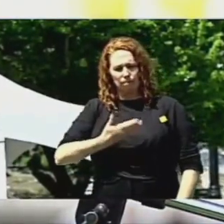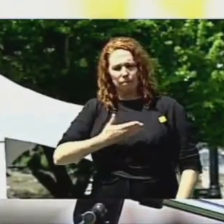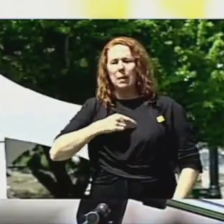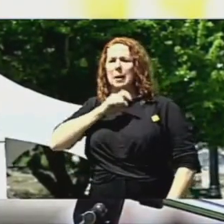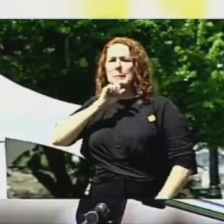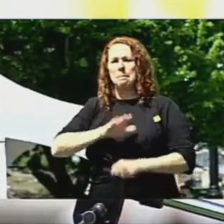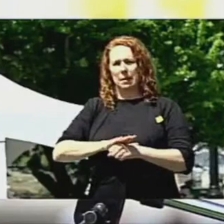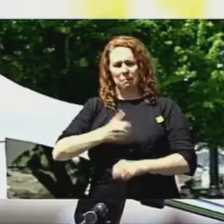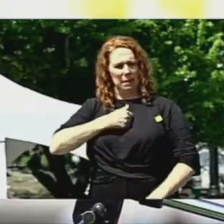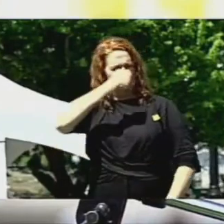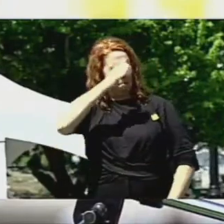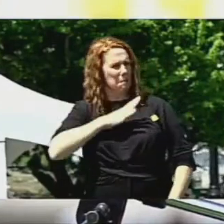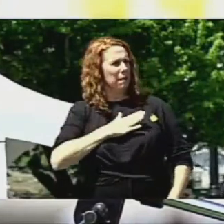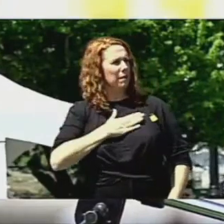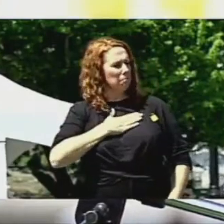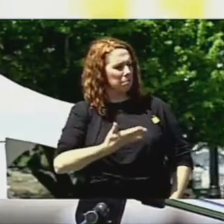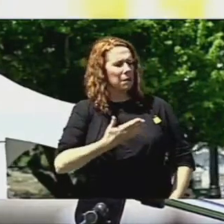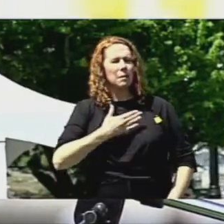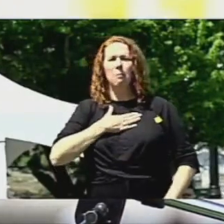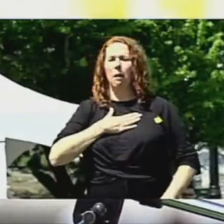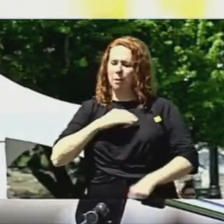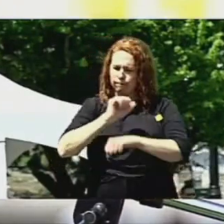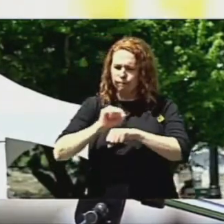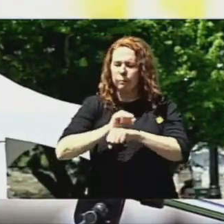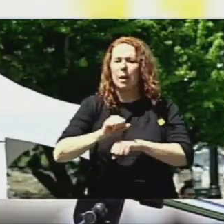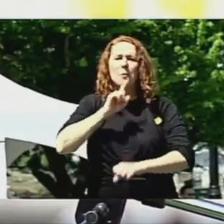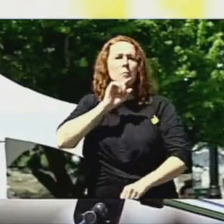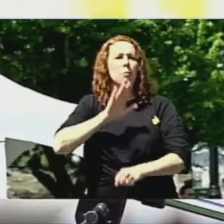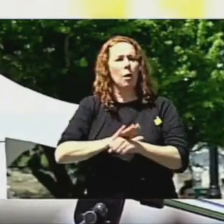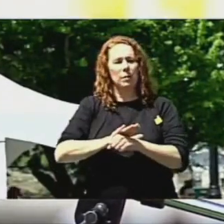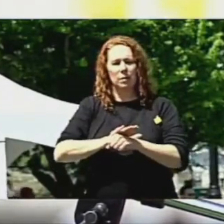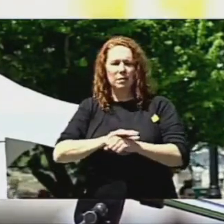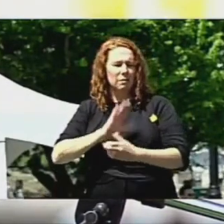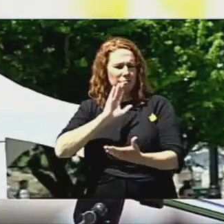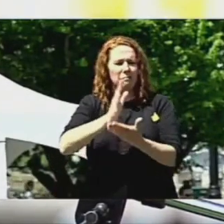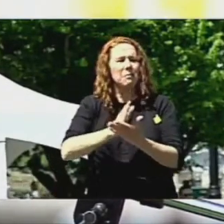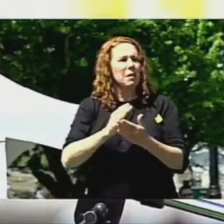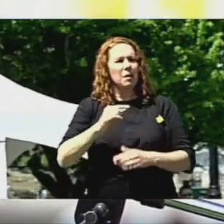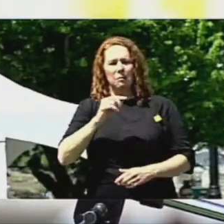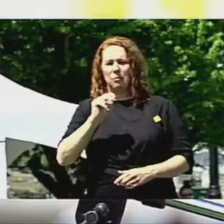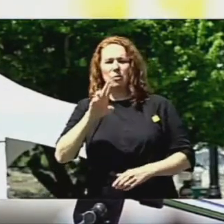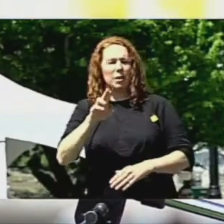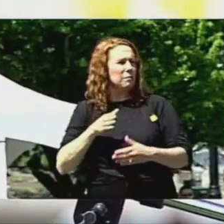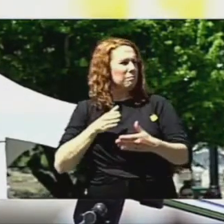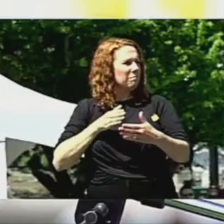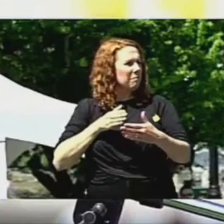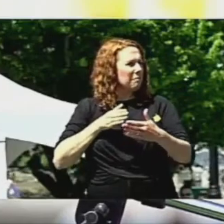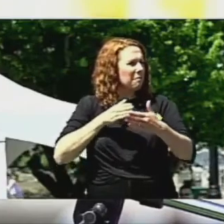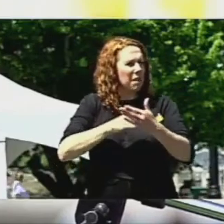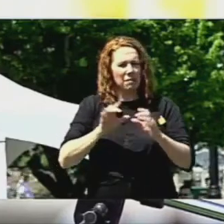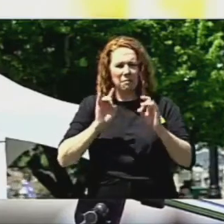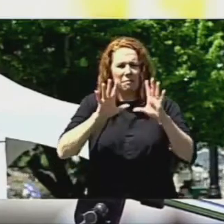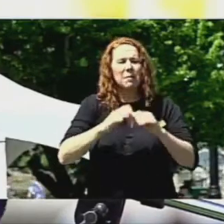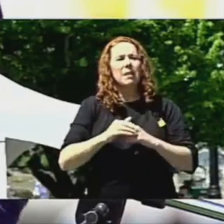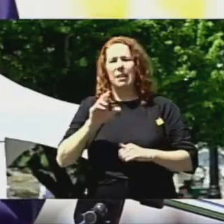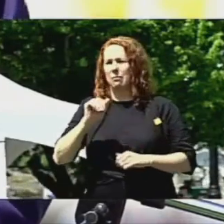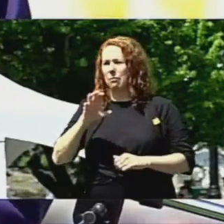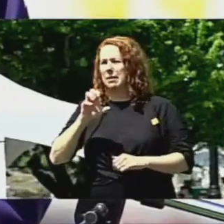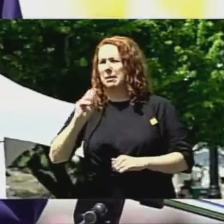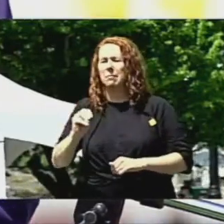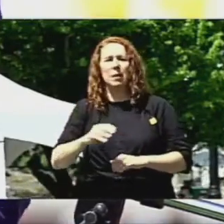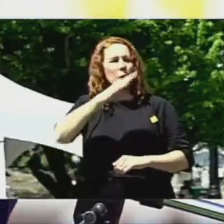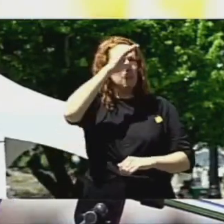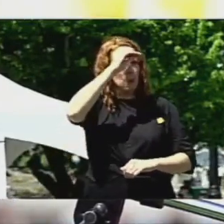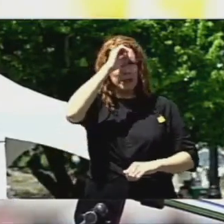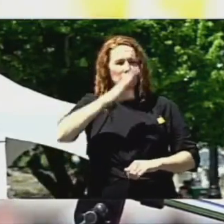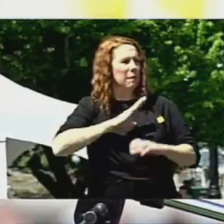personally to doing the work to end gender-based violence and racism, and also to join with all the boys and